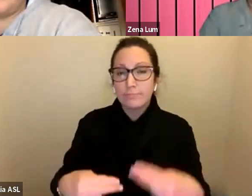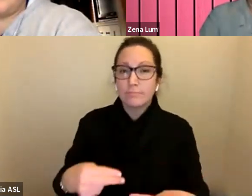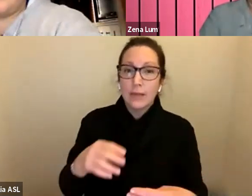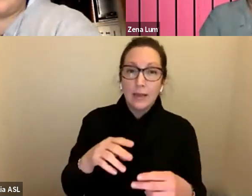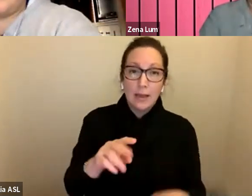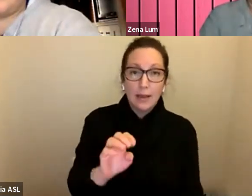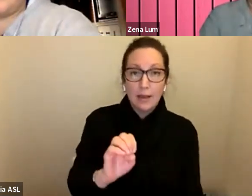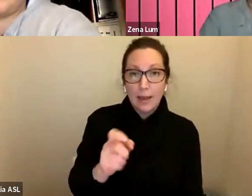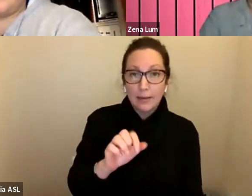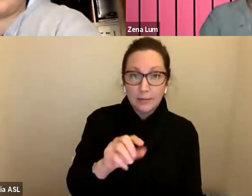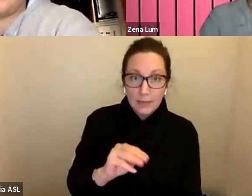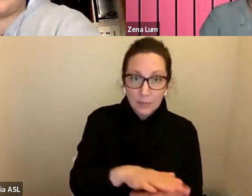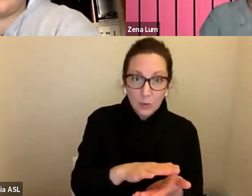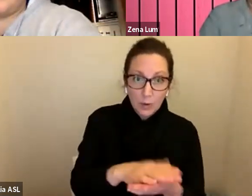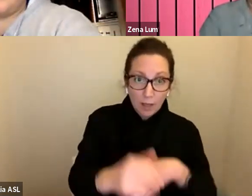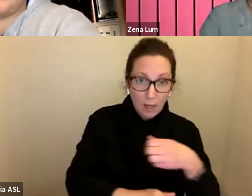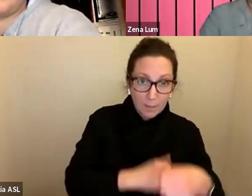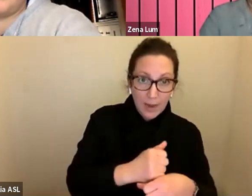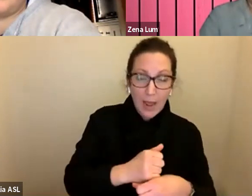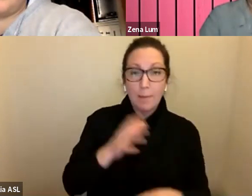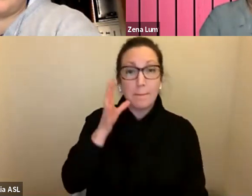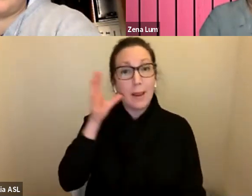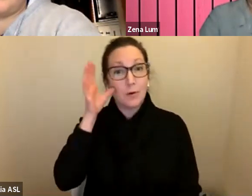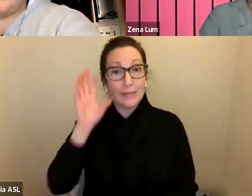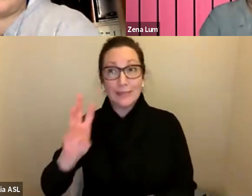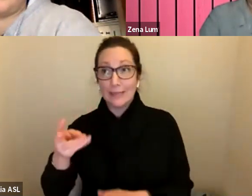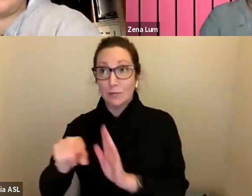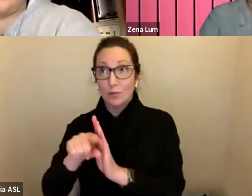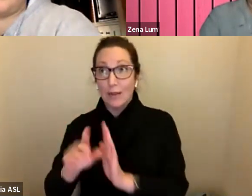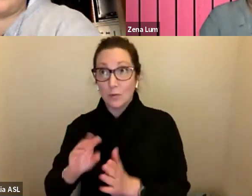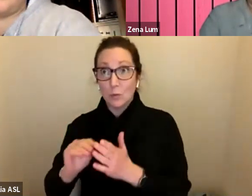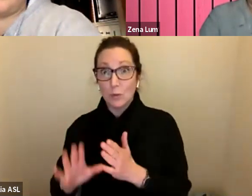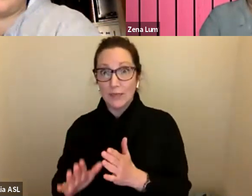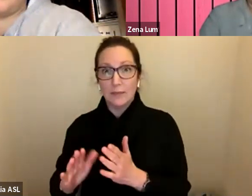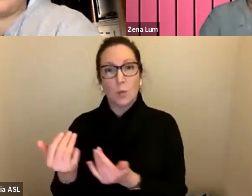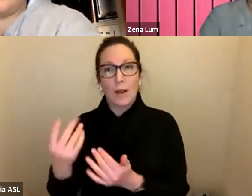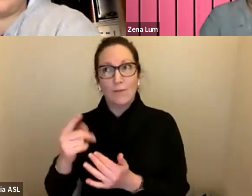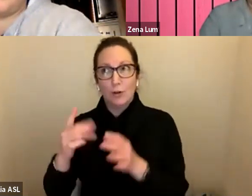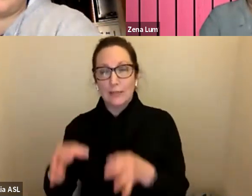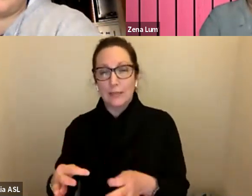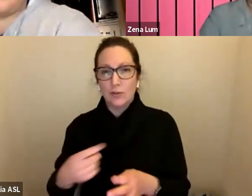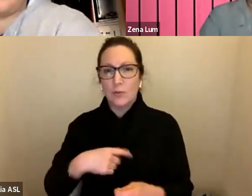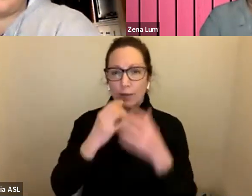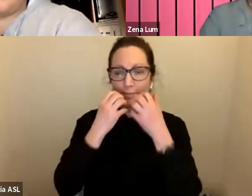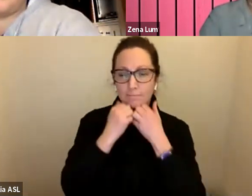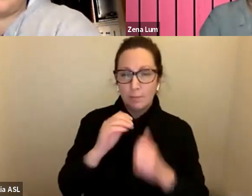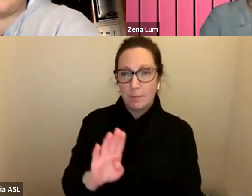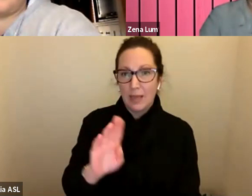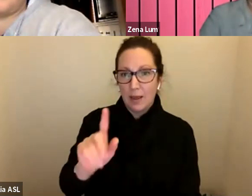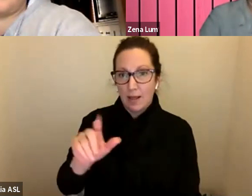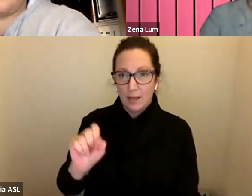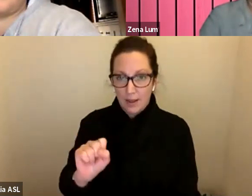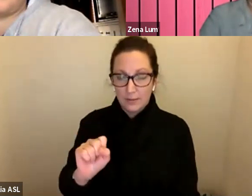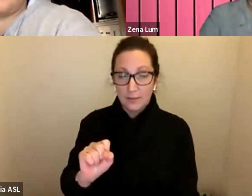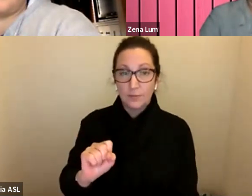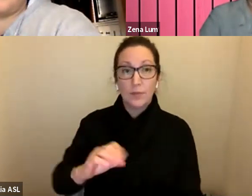and parents of 6th graders awaiting a decision. And we're here because we care about BLS and its future. The